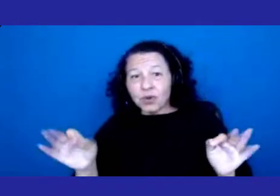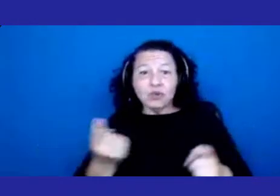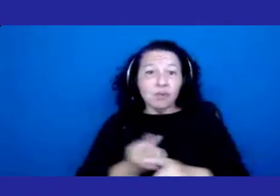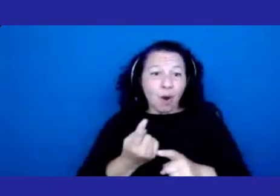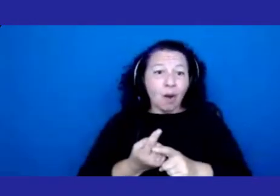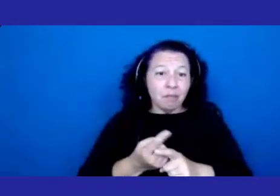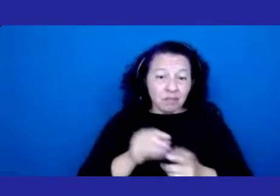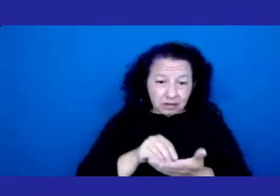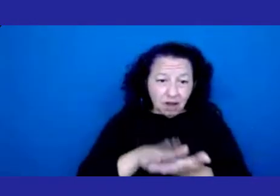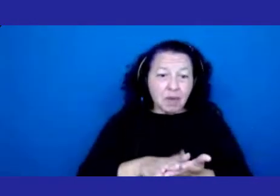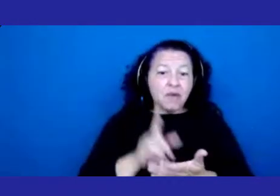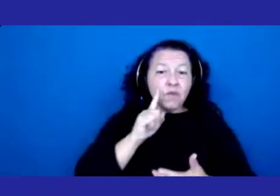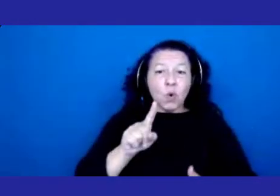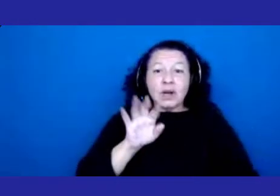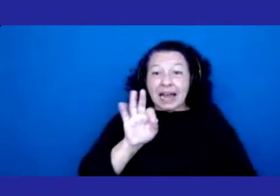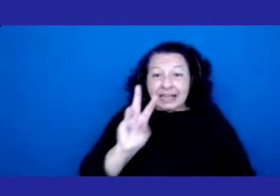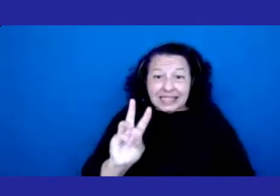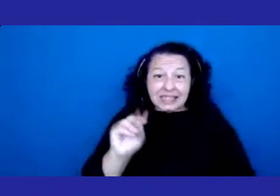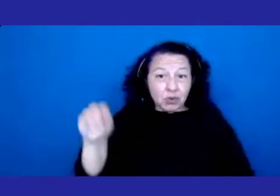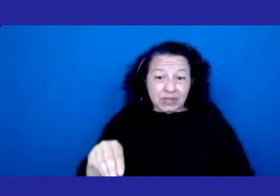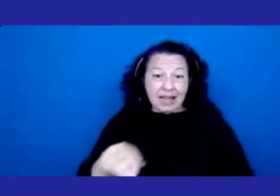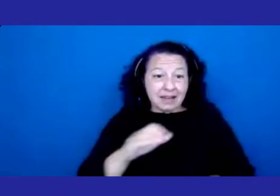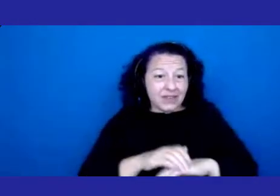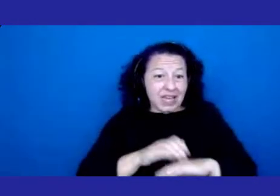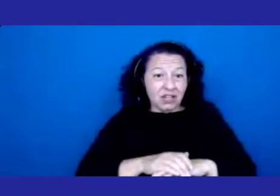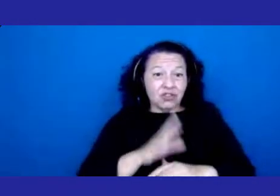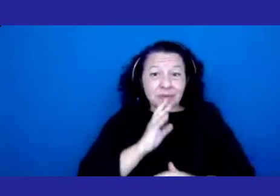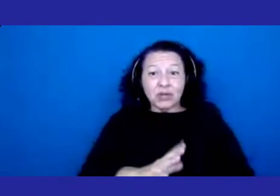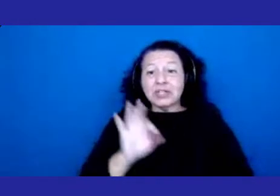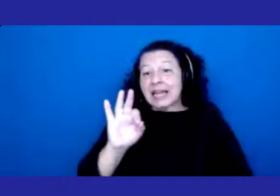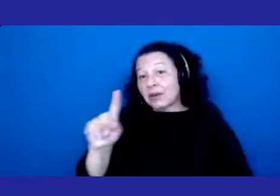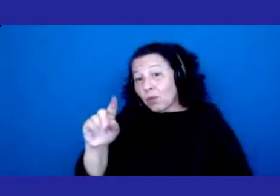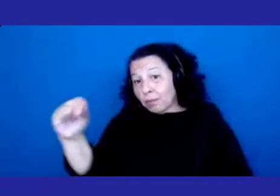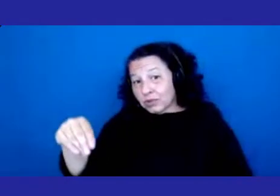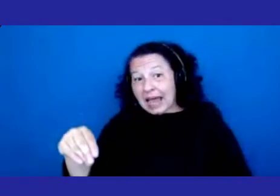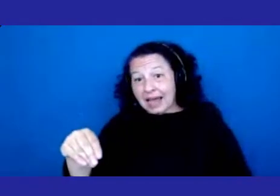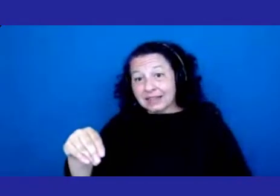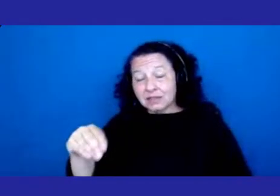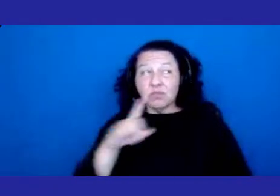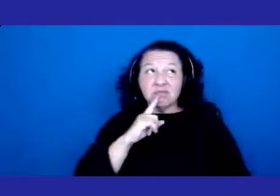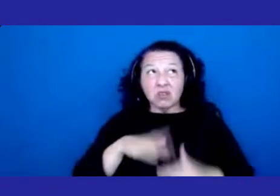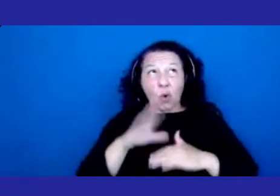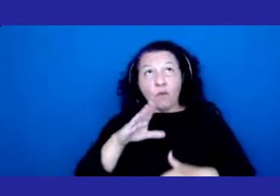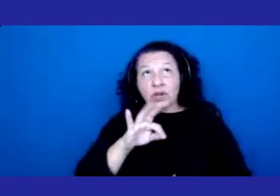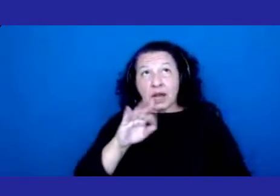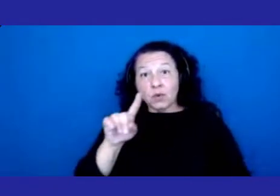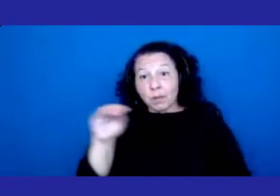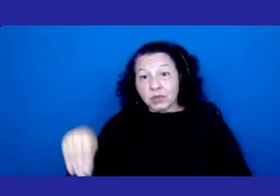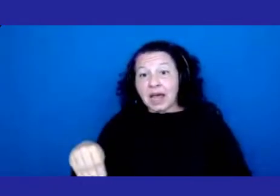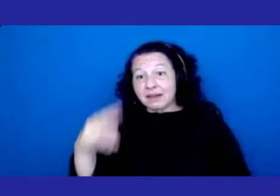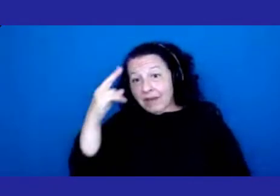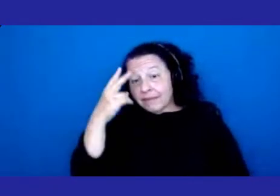for 96% of English speakers and 91%, over 91% of Spanish speakers.